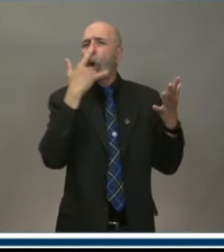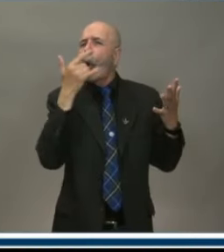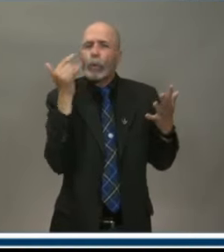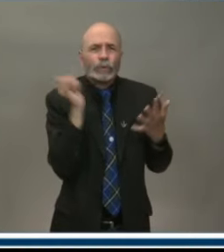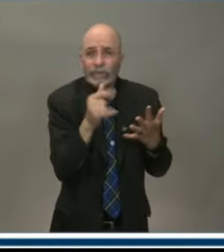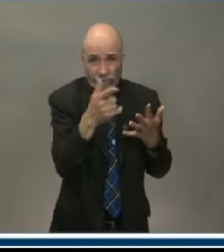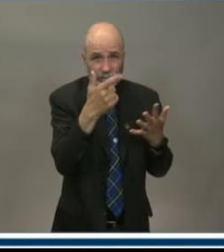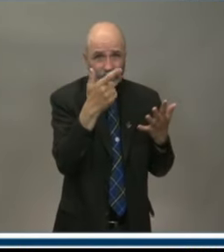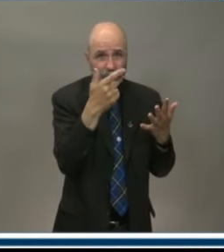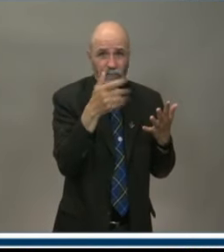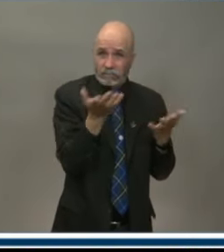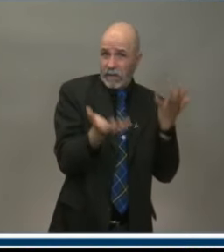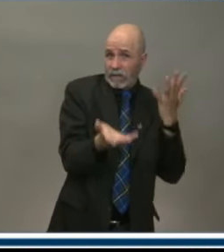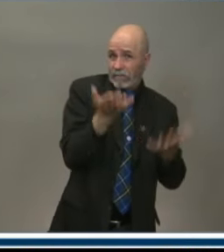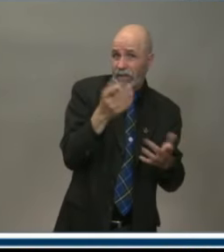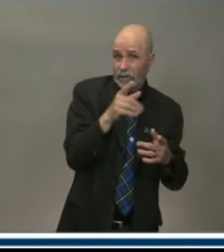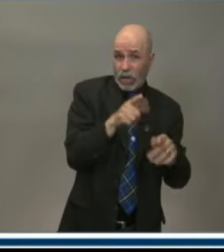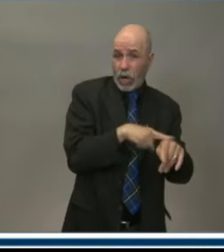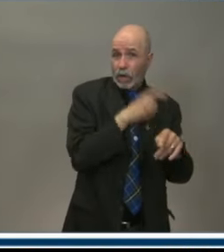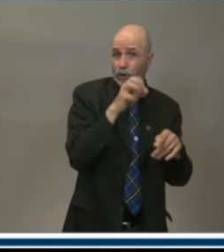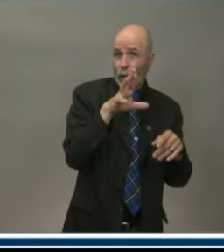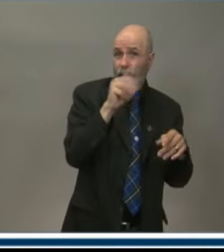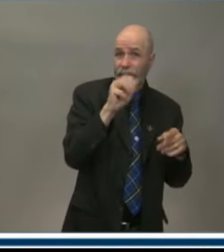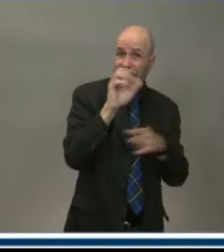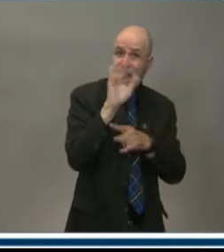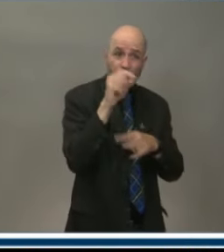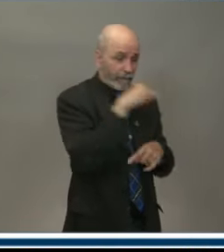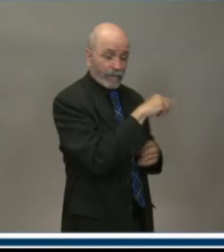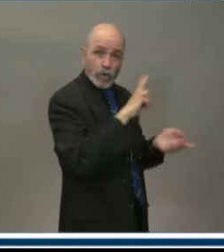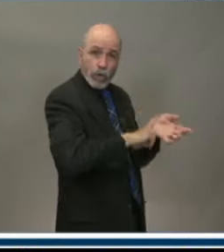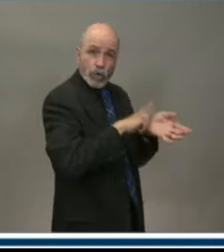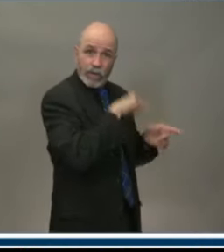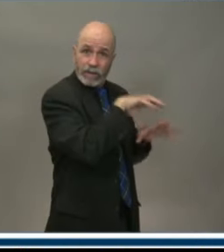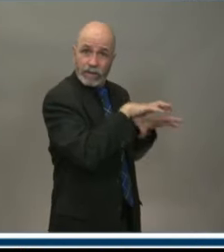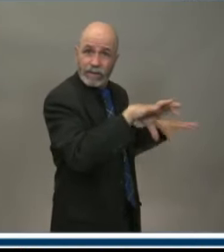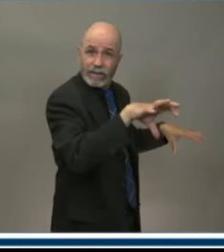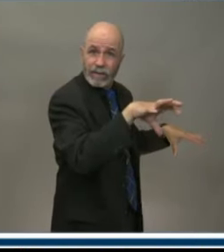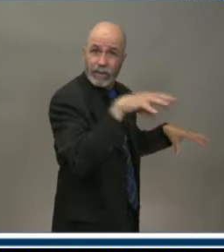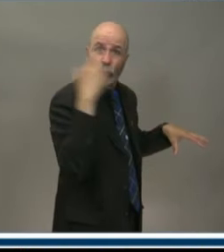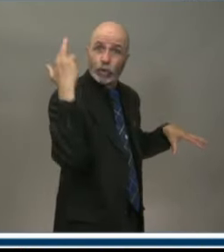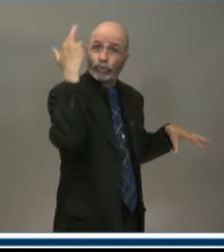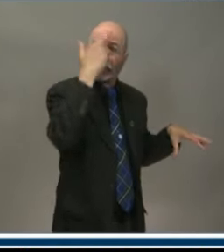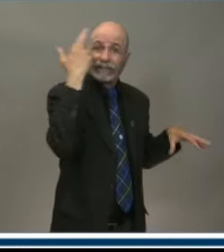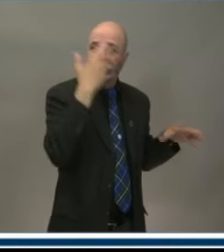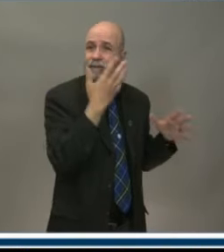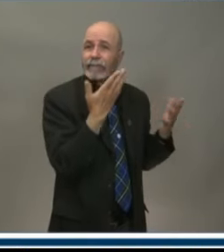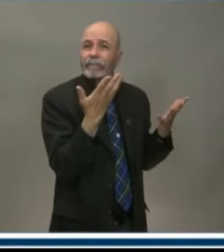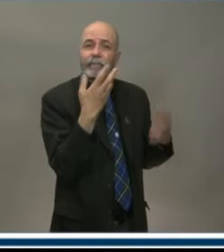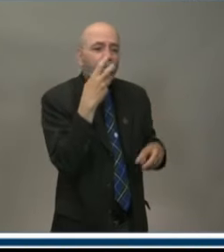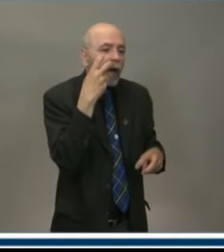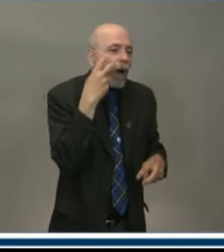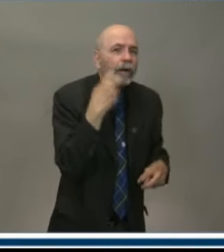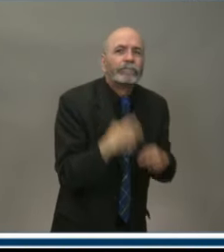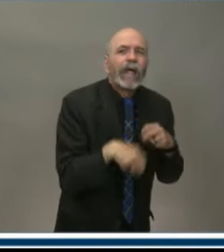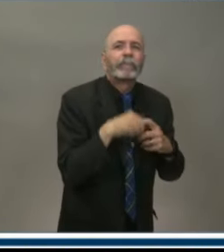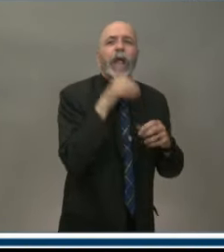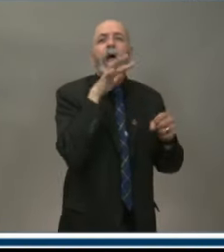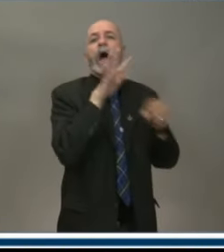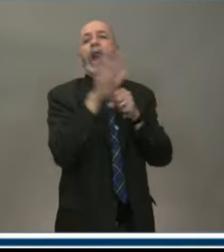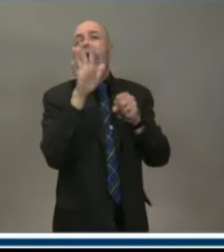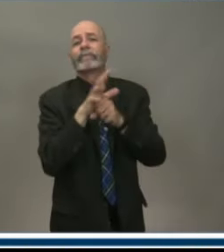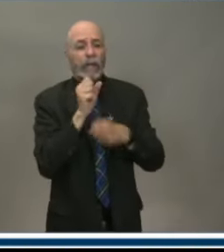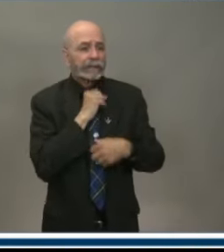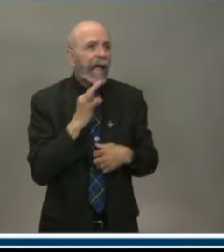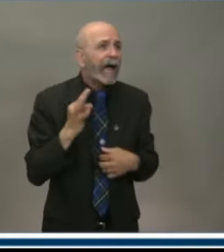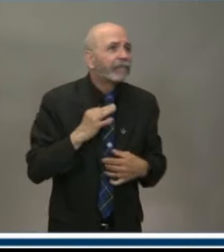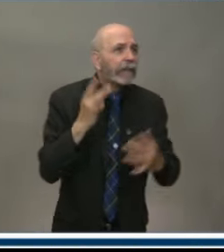care homes has been exacerbated by the fact that there have been continued issues through the years with staffing and service availability